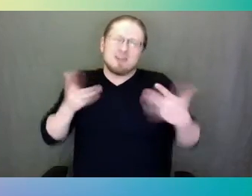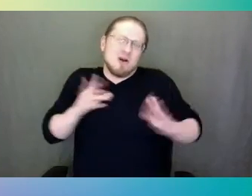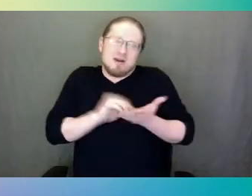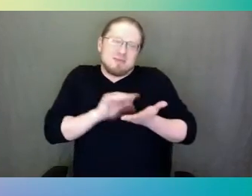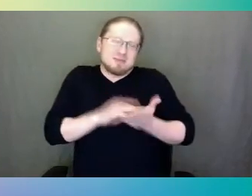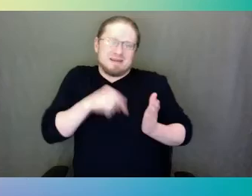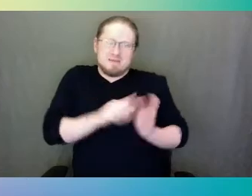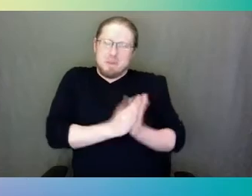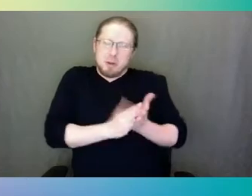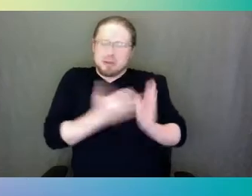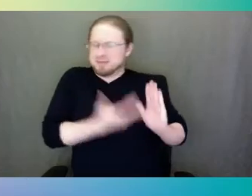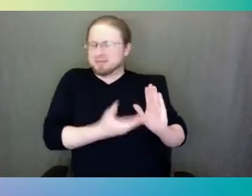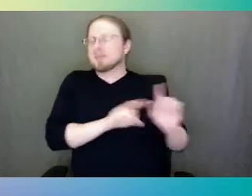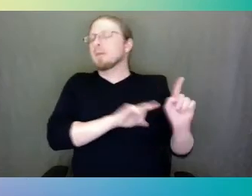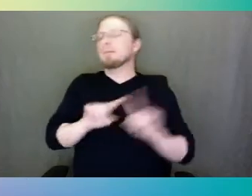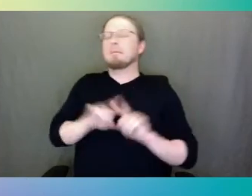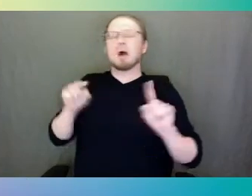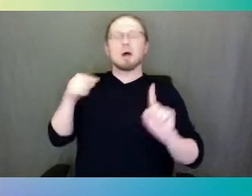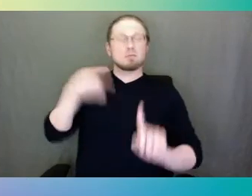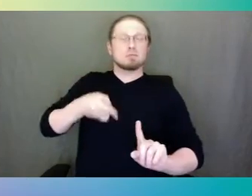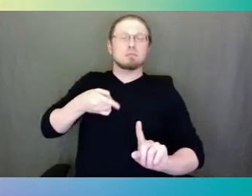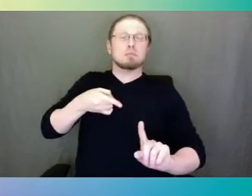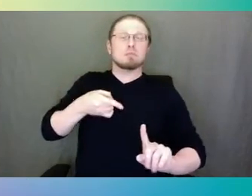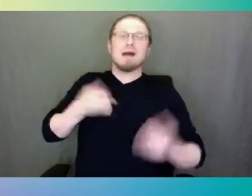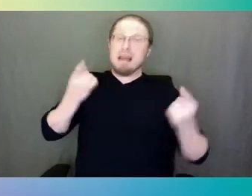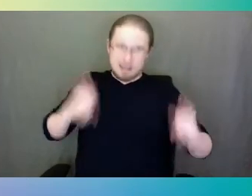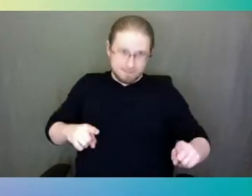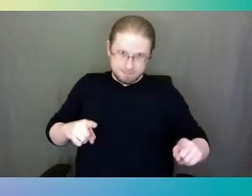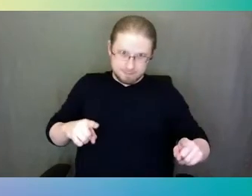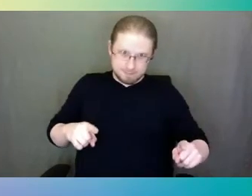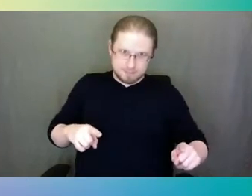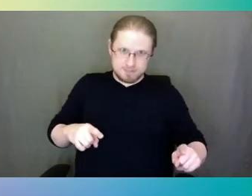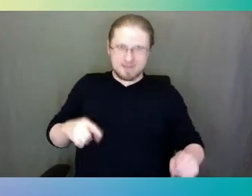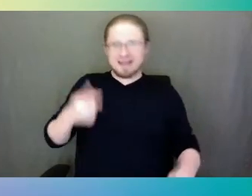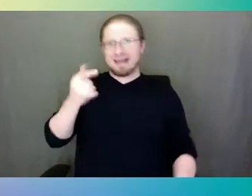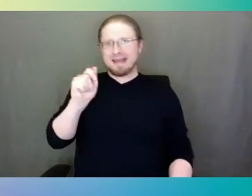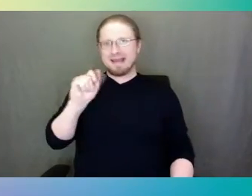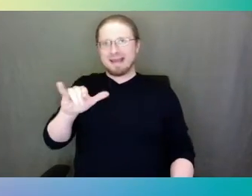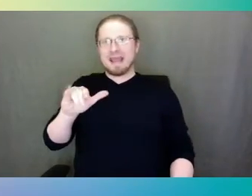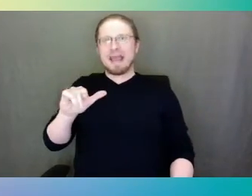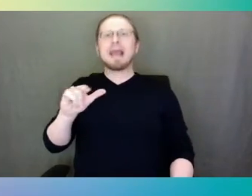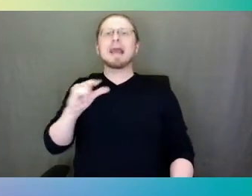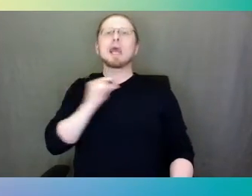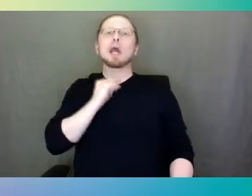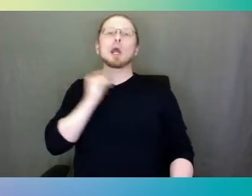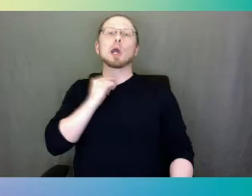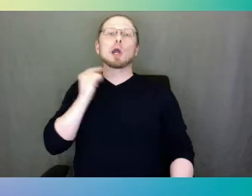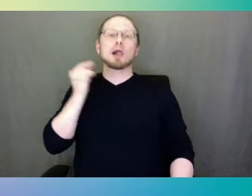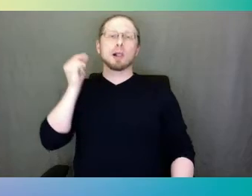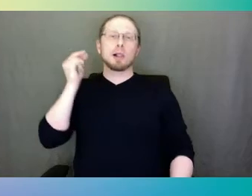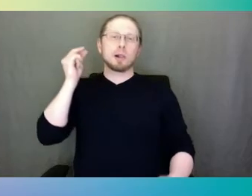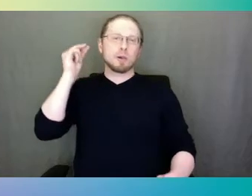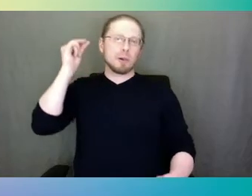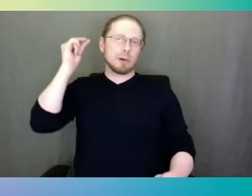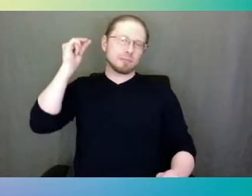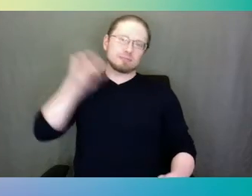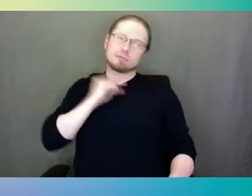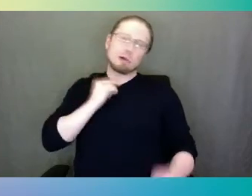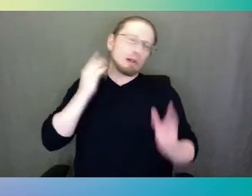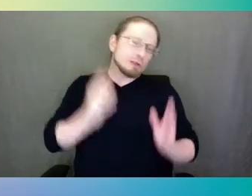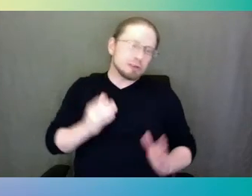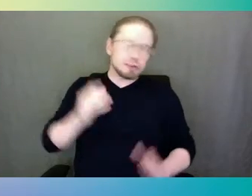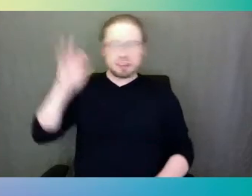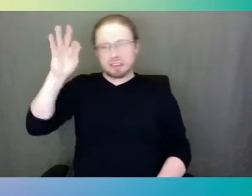story. But what happened was this gay clergy within this church and within San Francisco decided, this is a